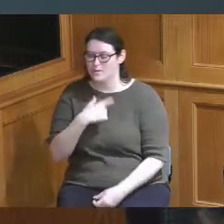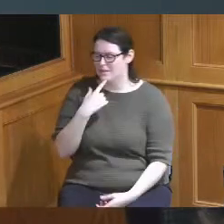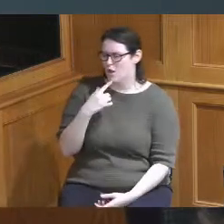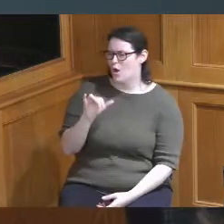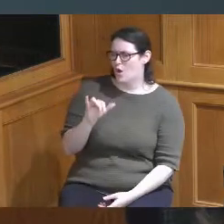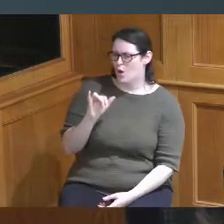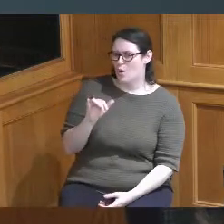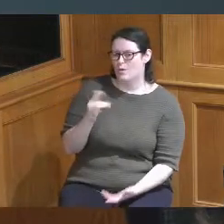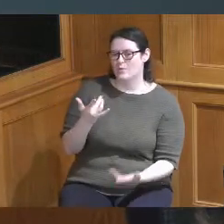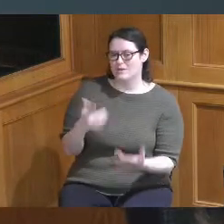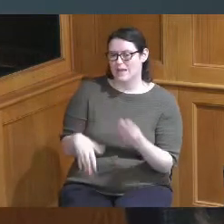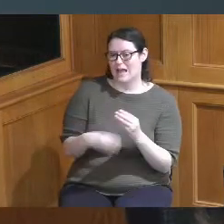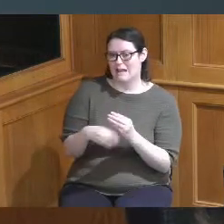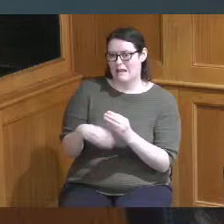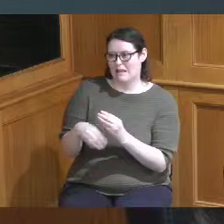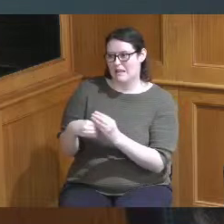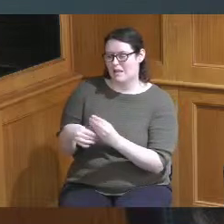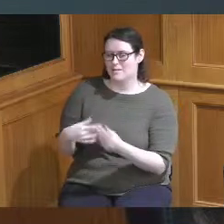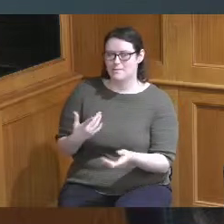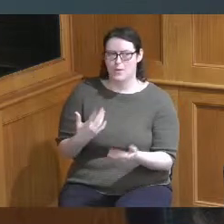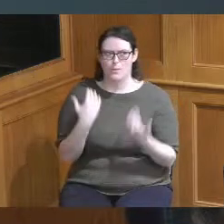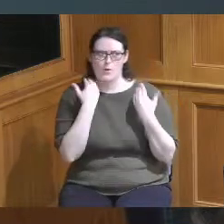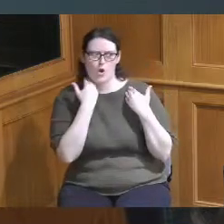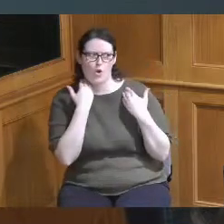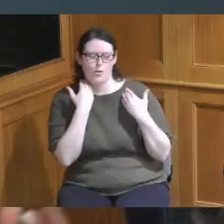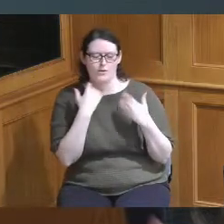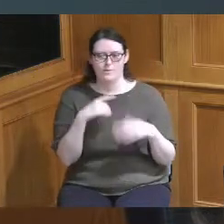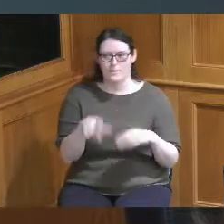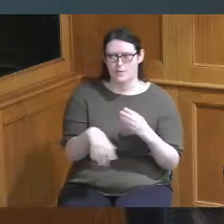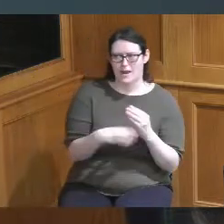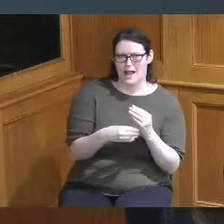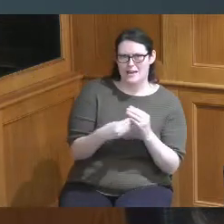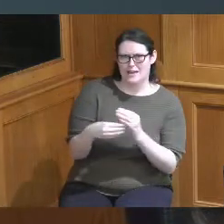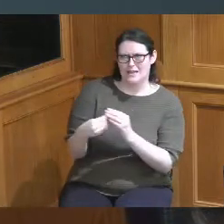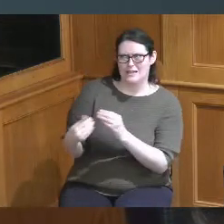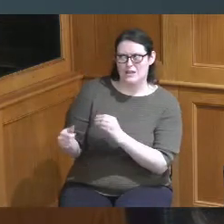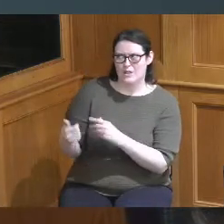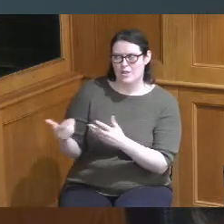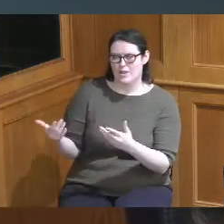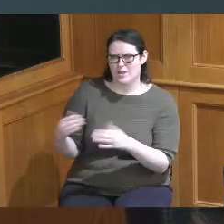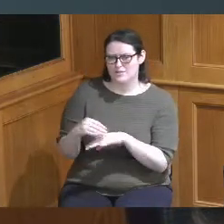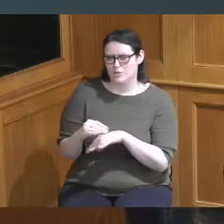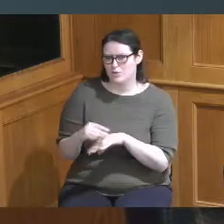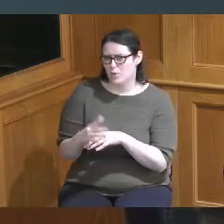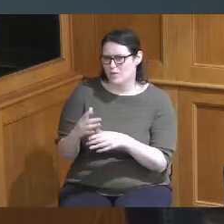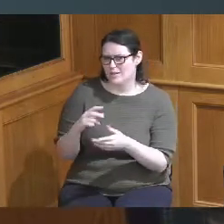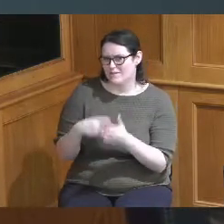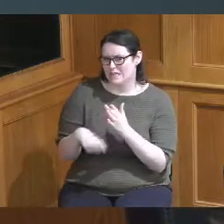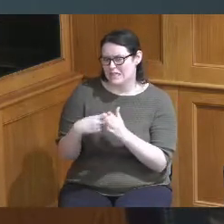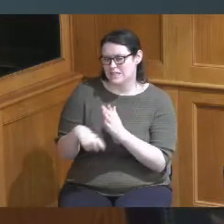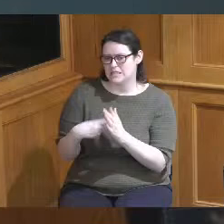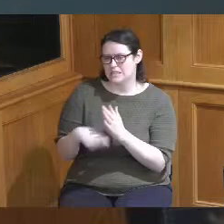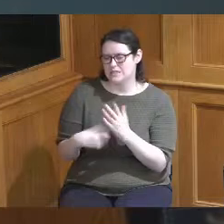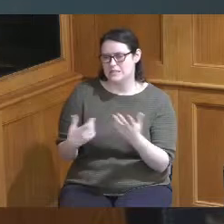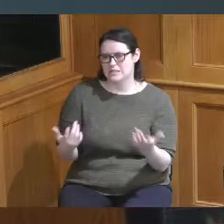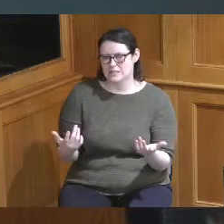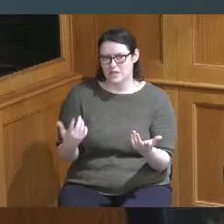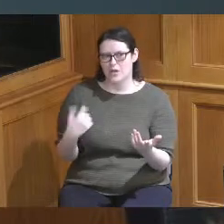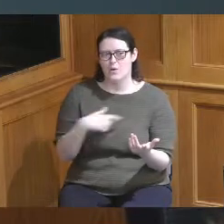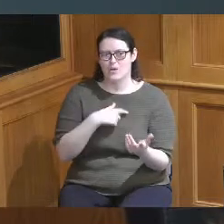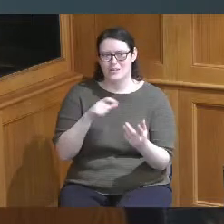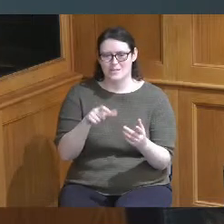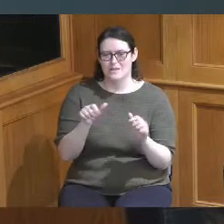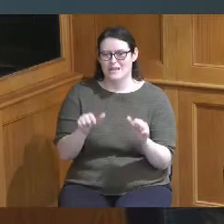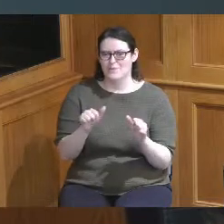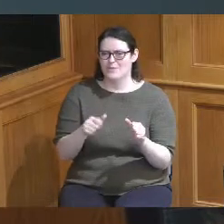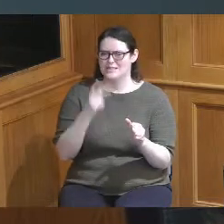and then we adding all these jobs. Oh, we're broke, but then we're adding consultants. So we've got to be able to get